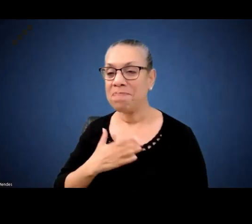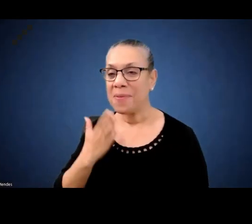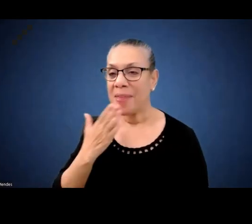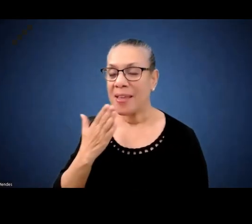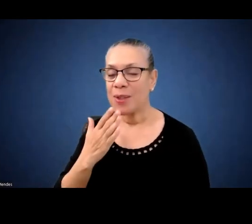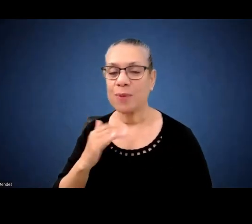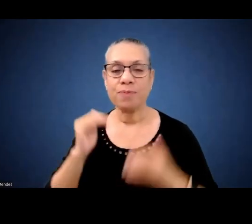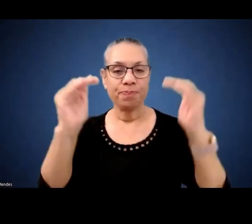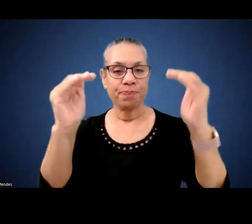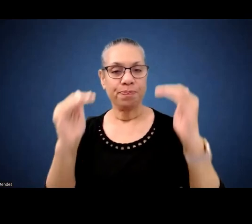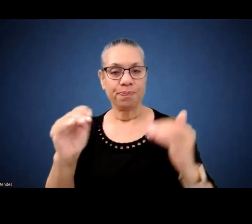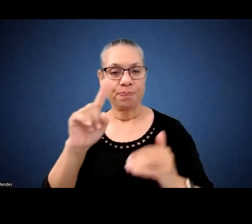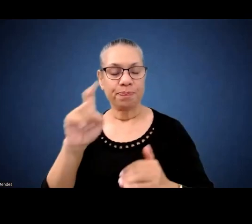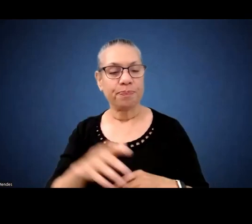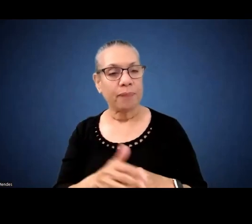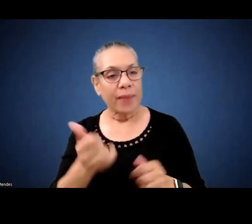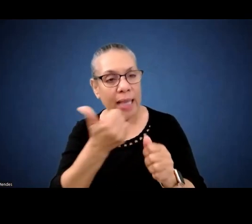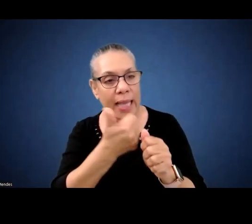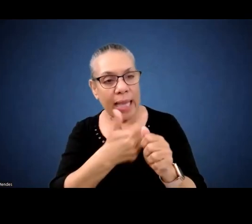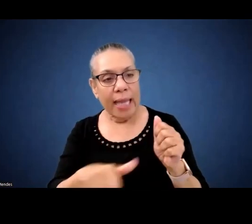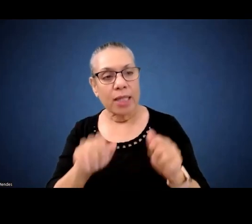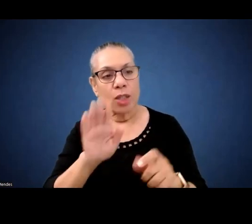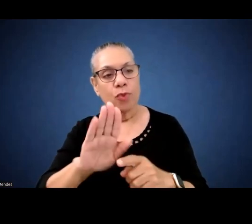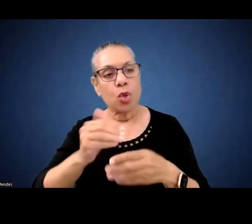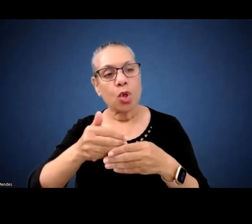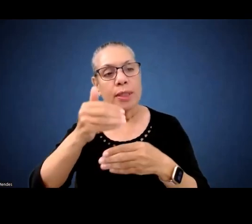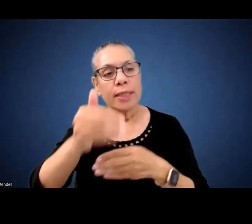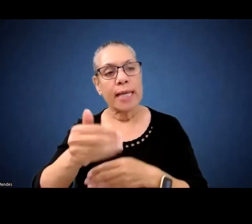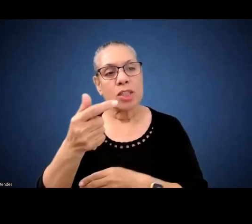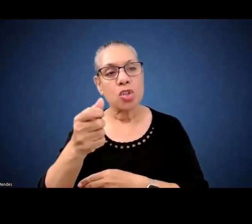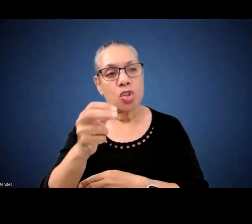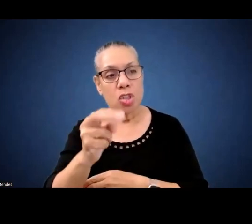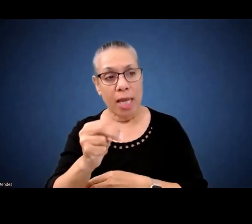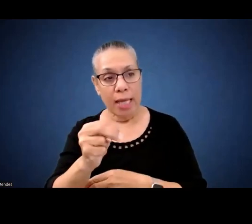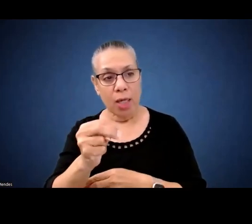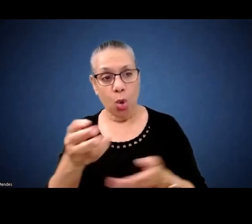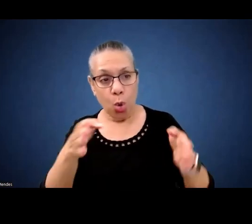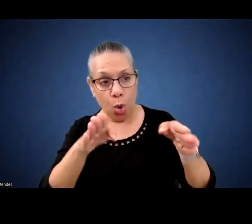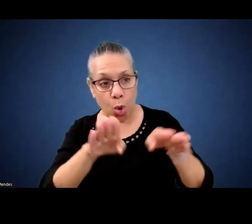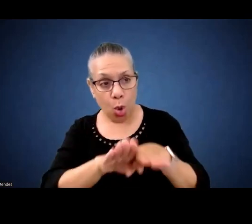Have any of your NextGeners closed their case, I mean, yet?